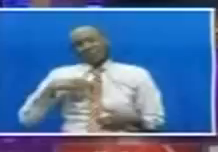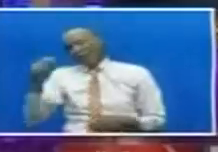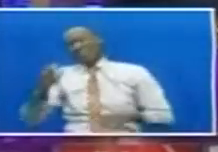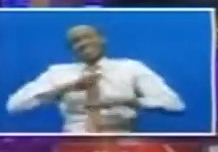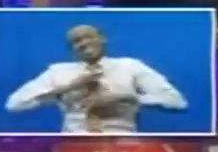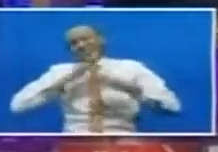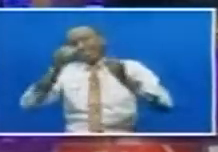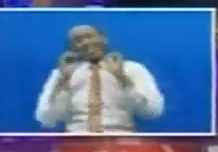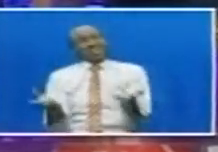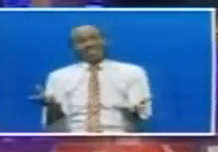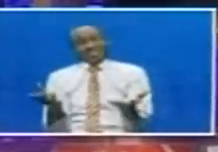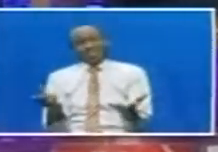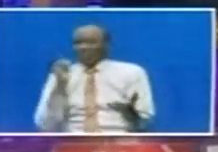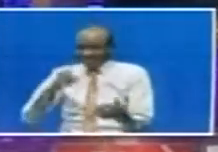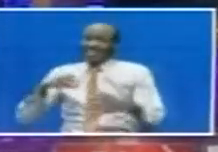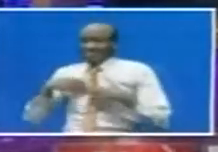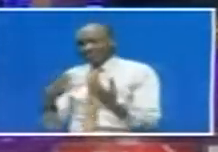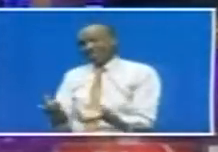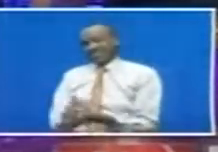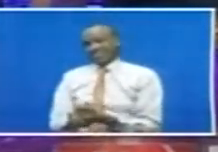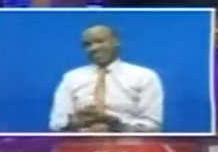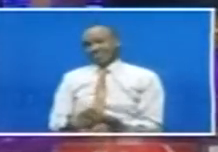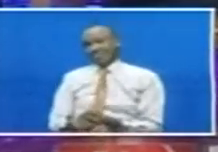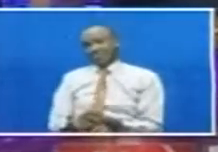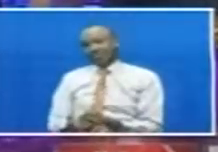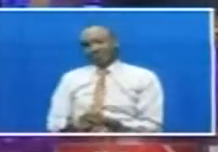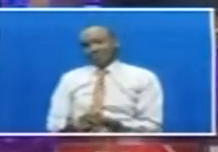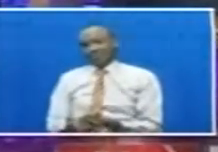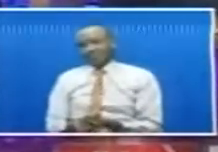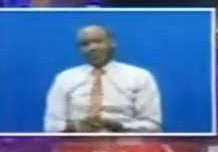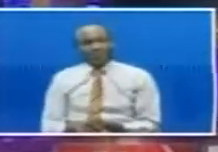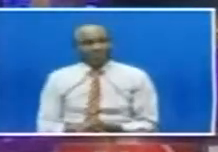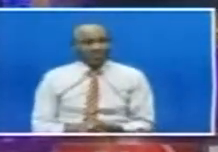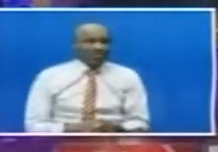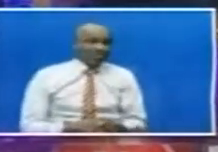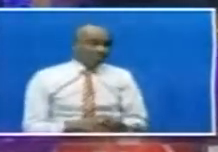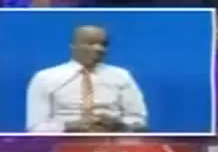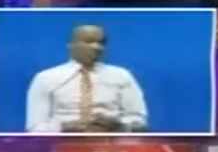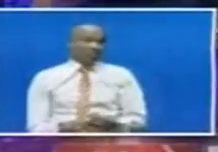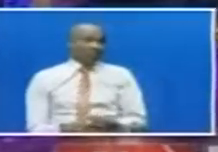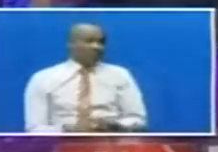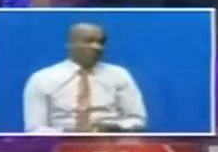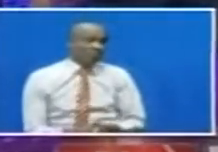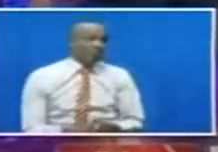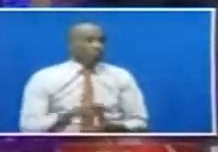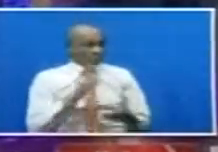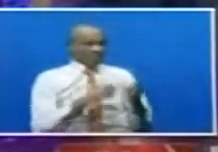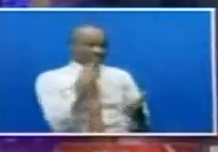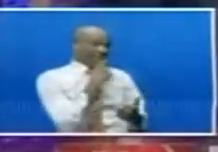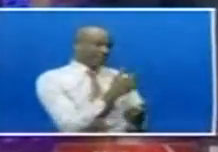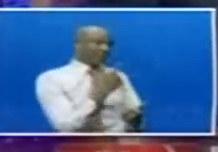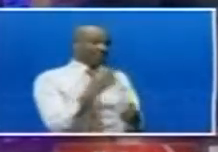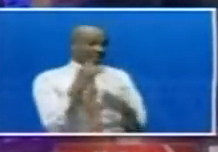with anything he does. Let's face it. I think one of the other things that we need to address in this country, we have a mentality of